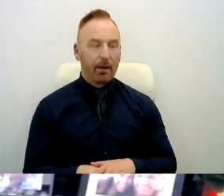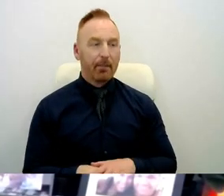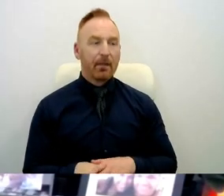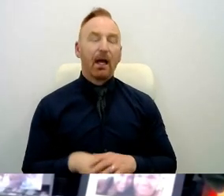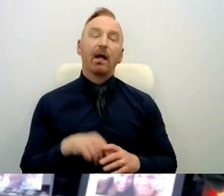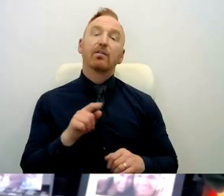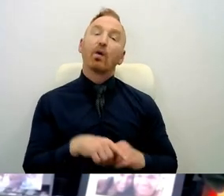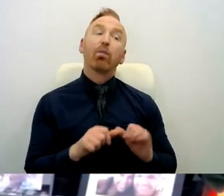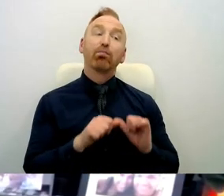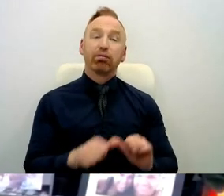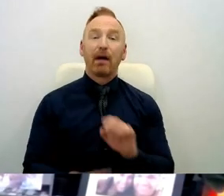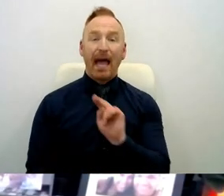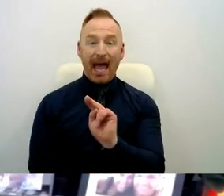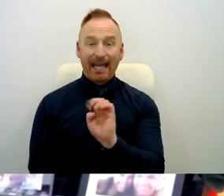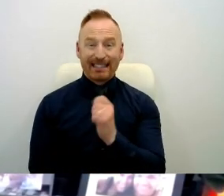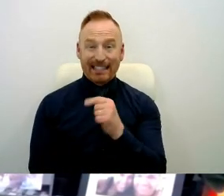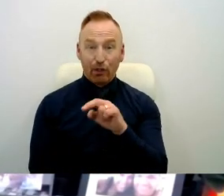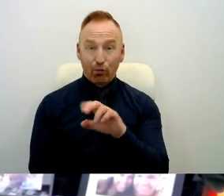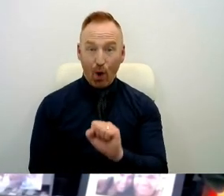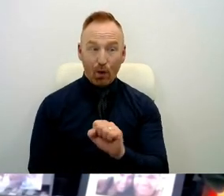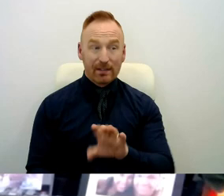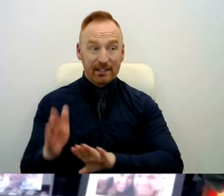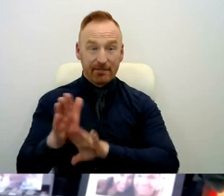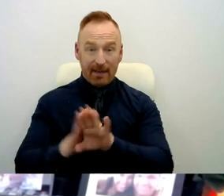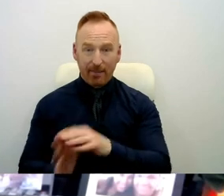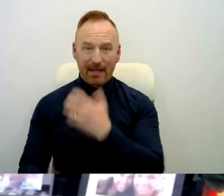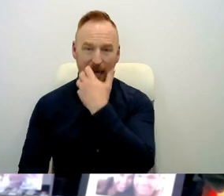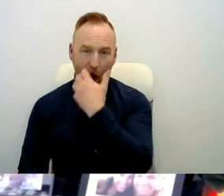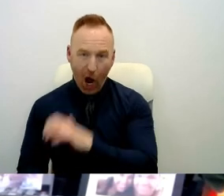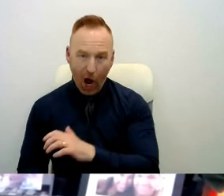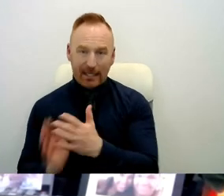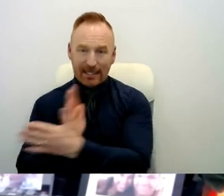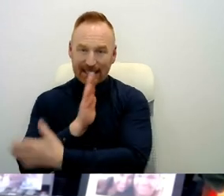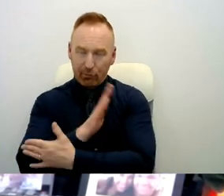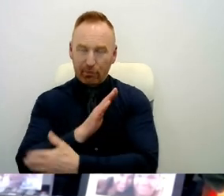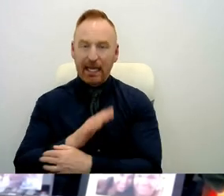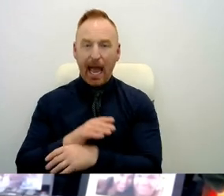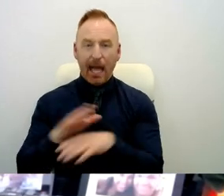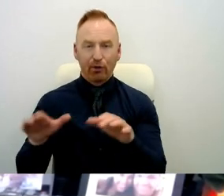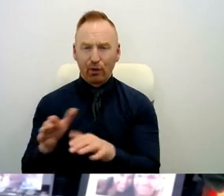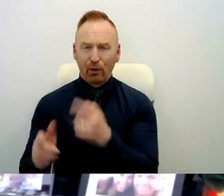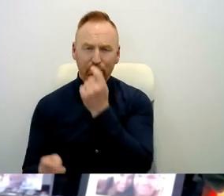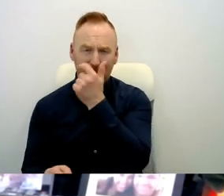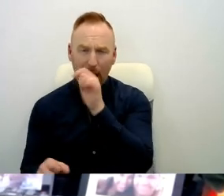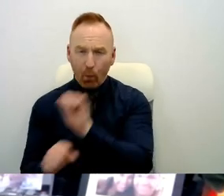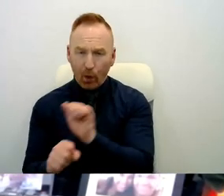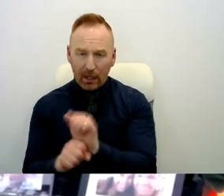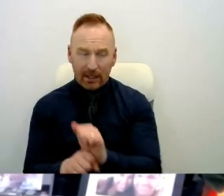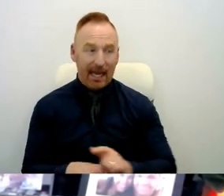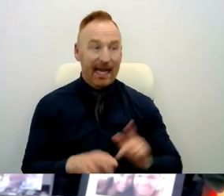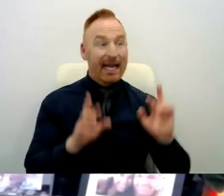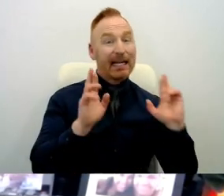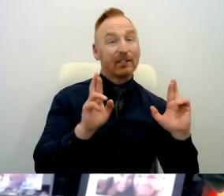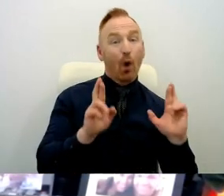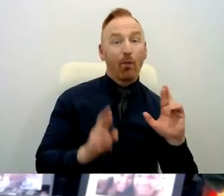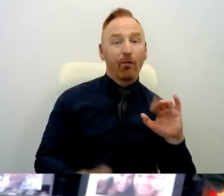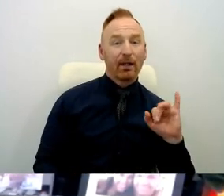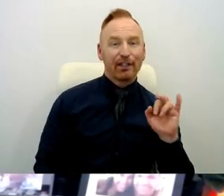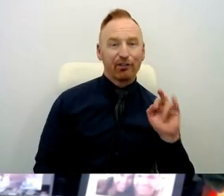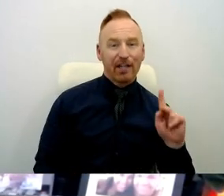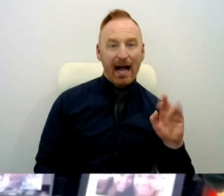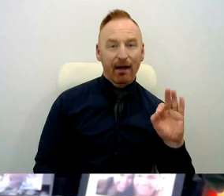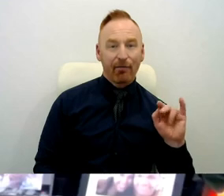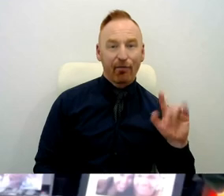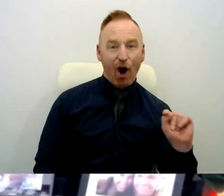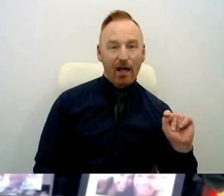she argued, "As Negroes flourish in a hot country and do as little work as possible, it is hoped that Jack Frost will accomplish what the